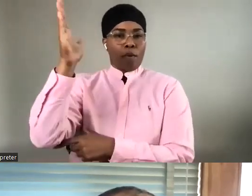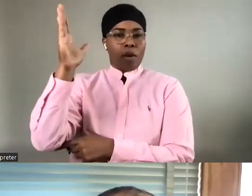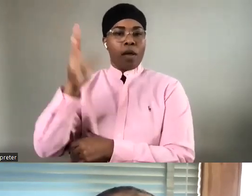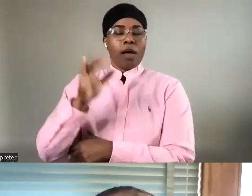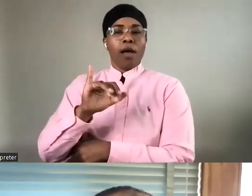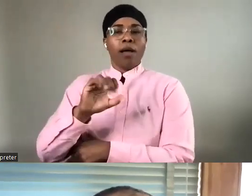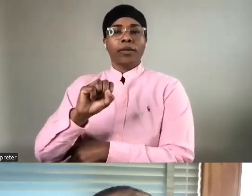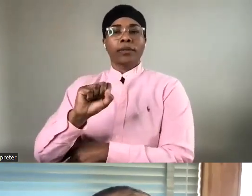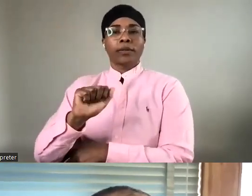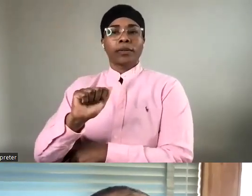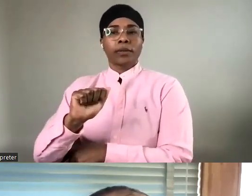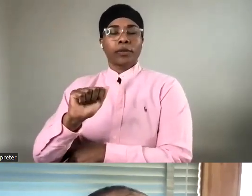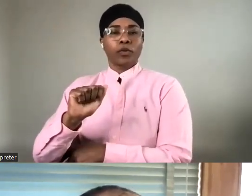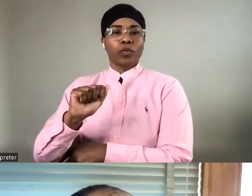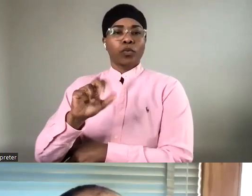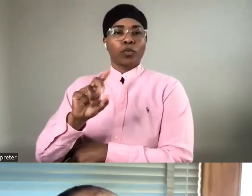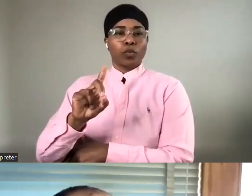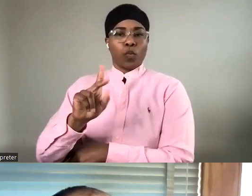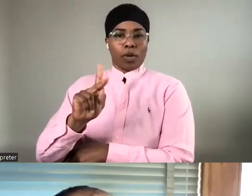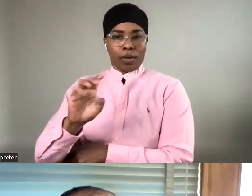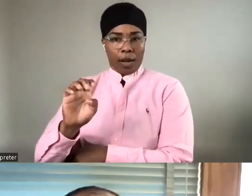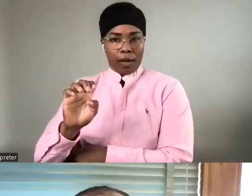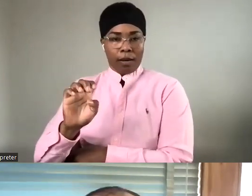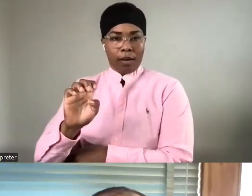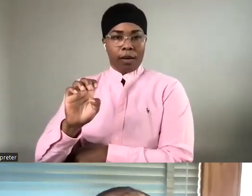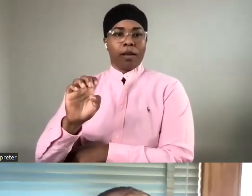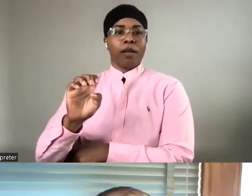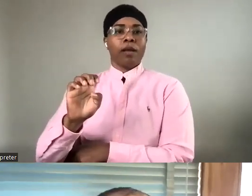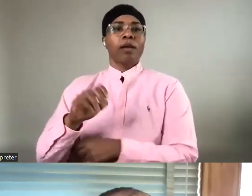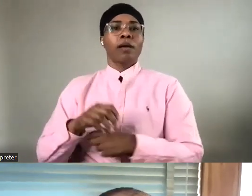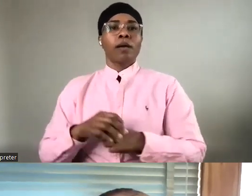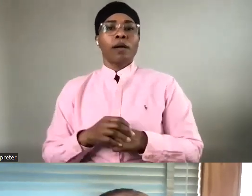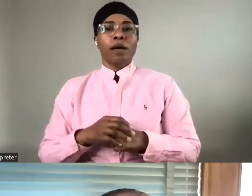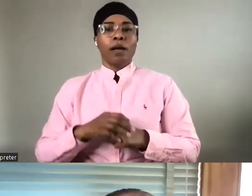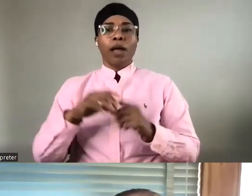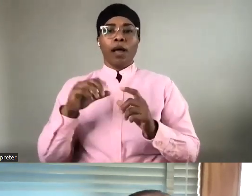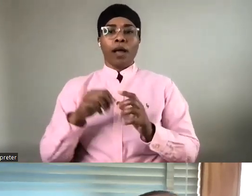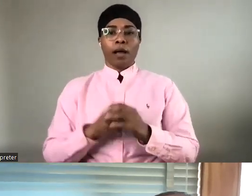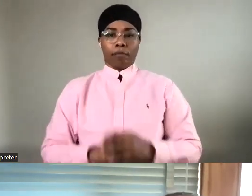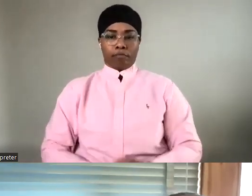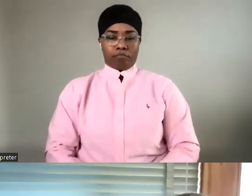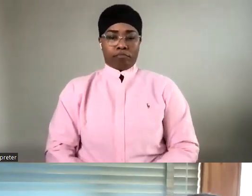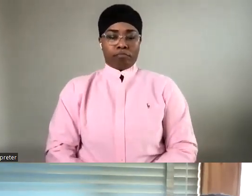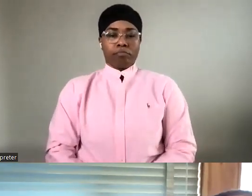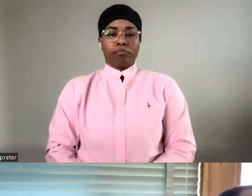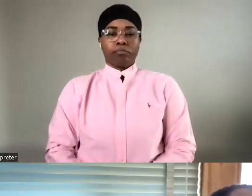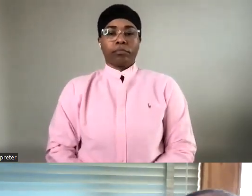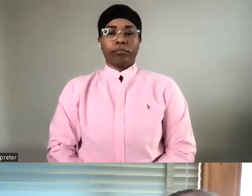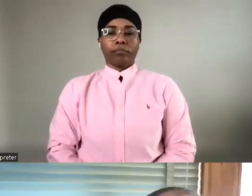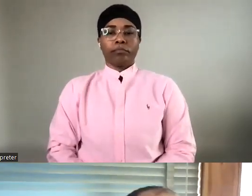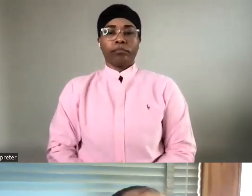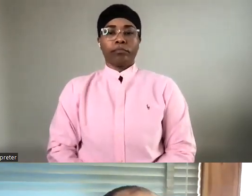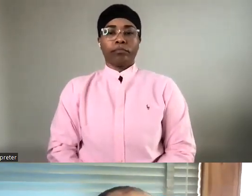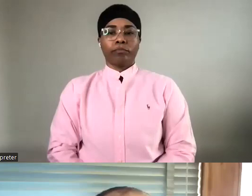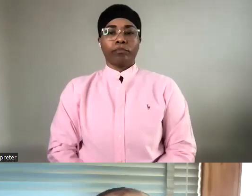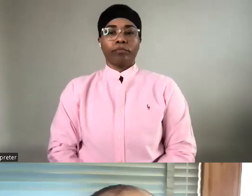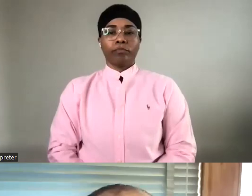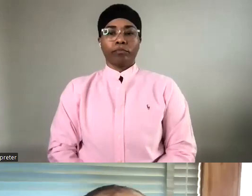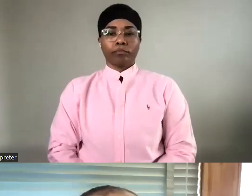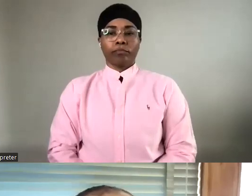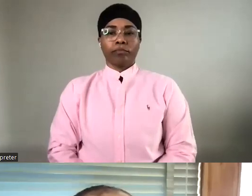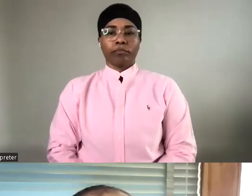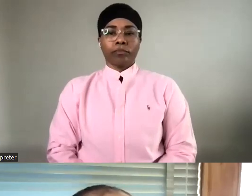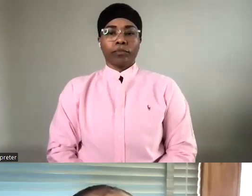is that word? Those, I think you could, so those are really